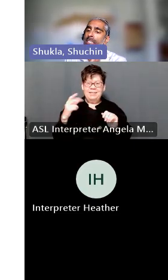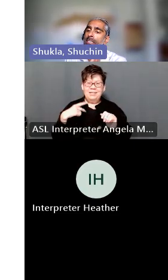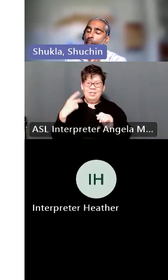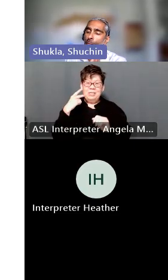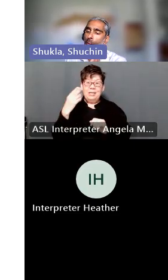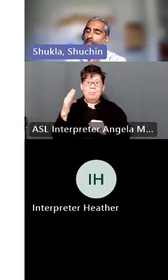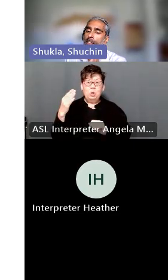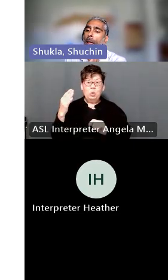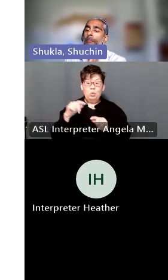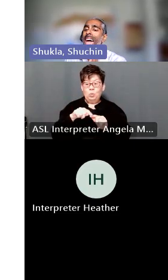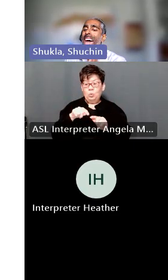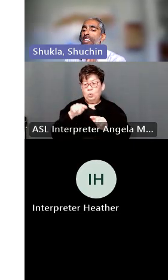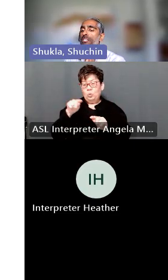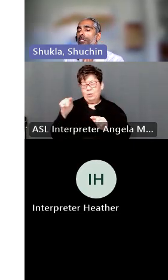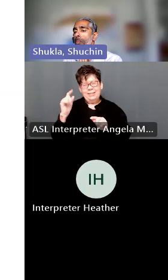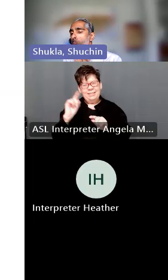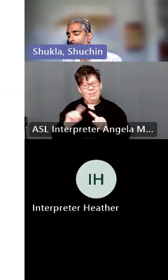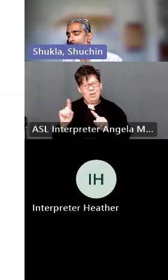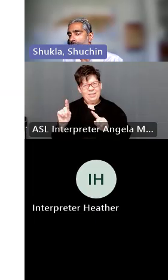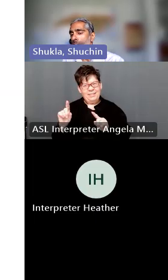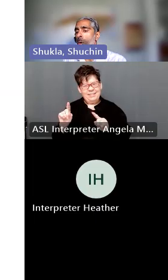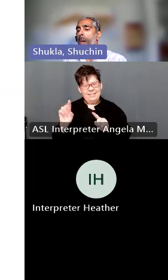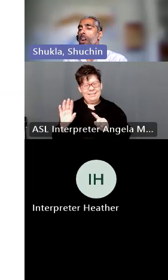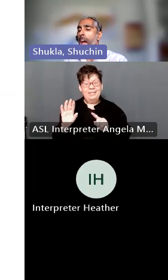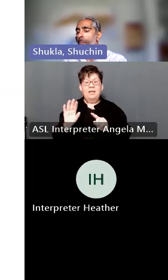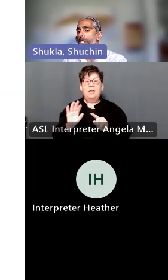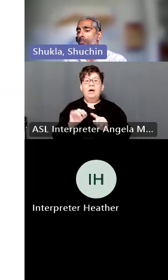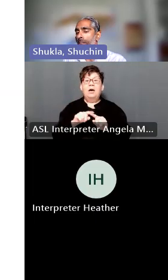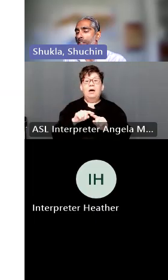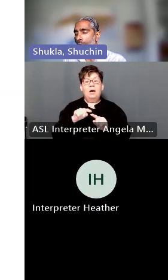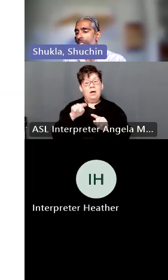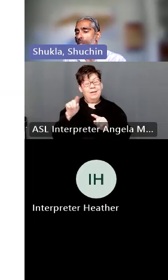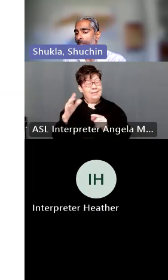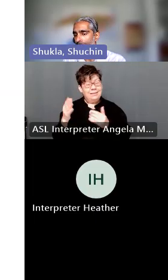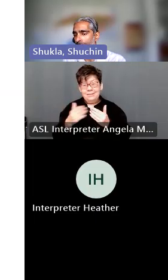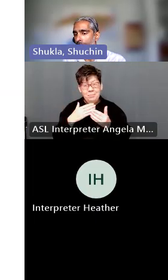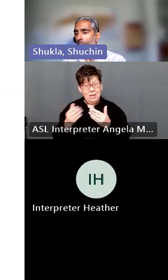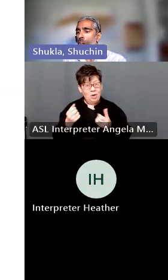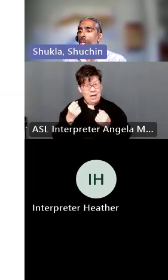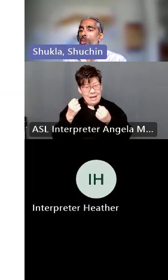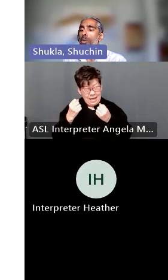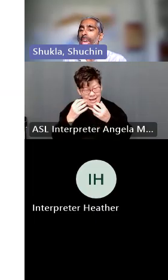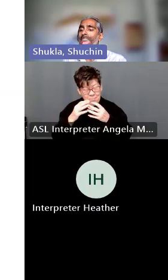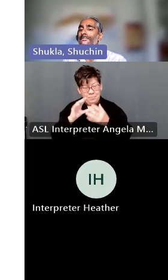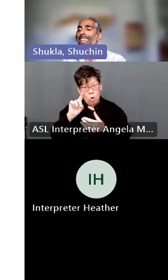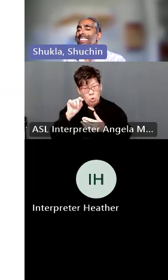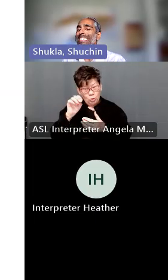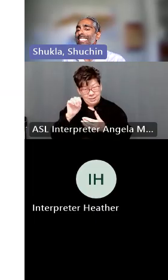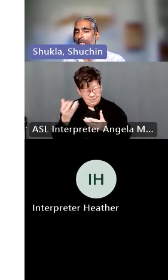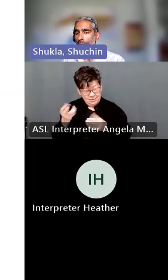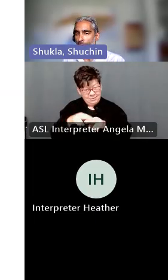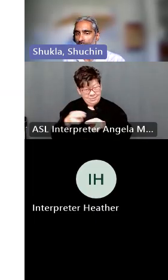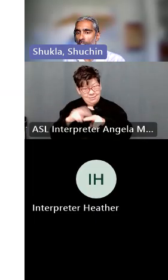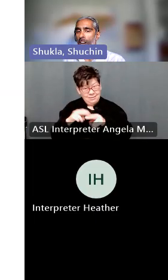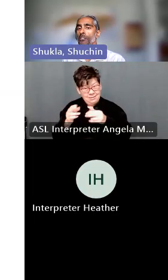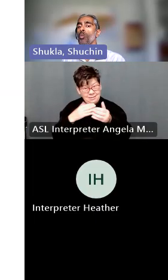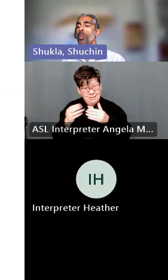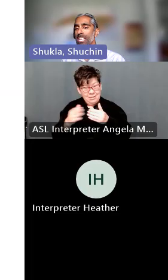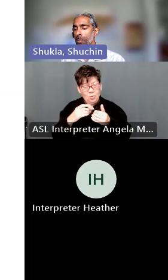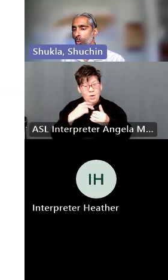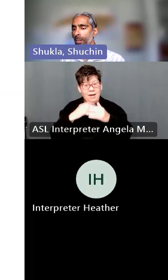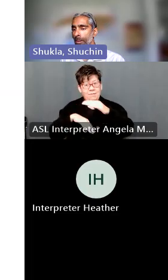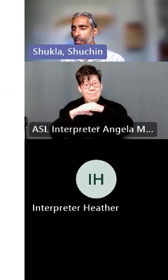blue line is different. At a certain point, no matter how much more of the dose you take, you get a ceiling